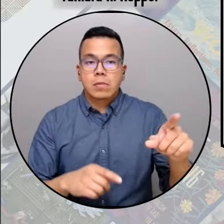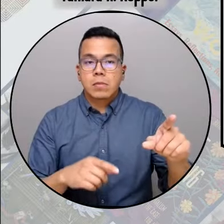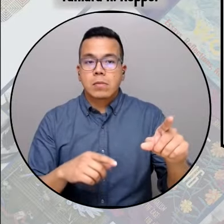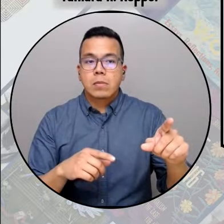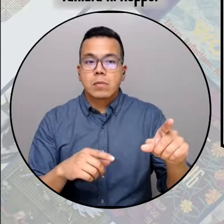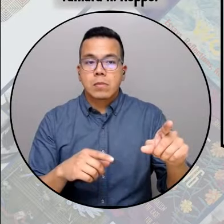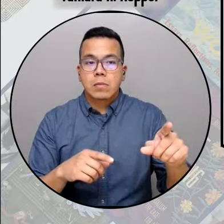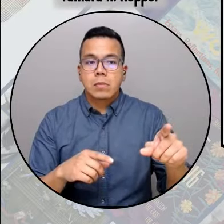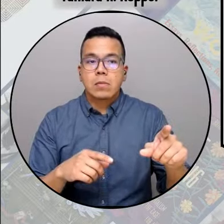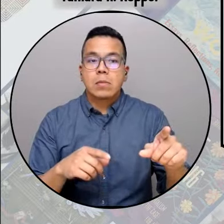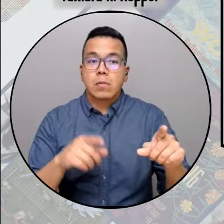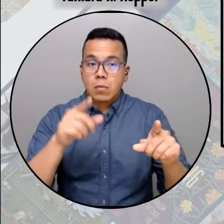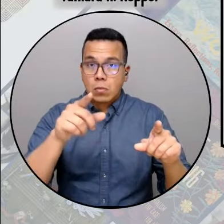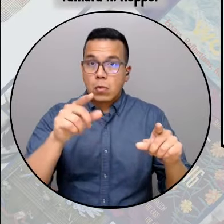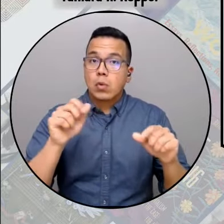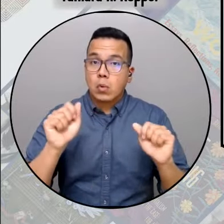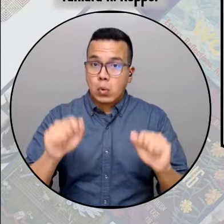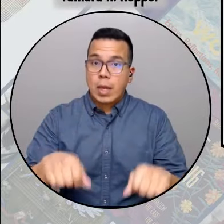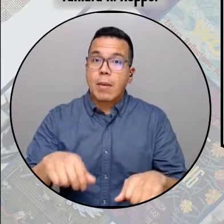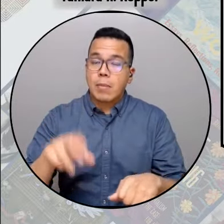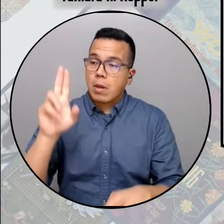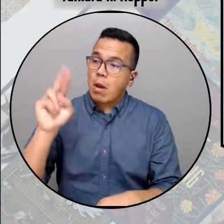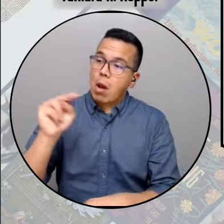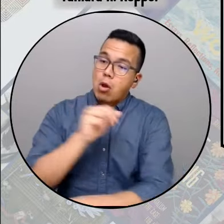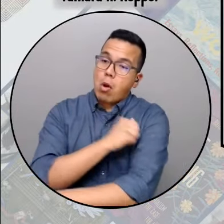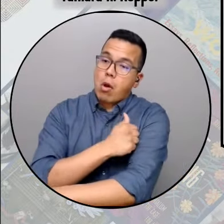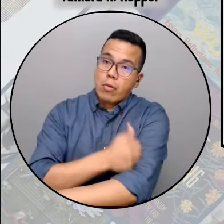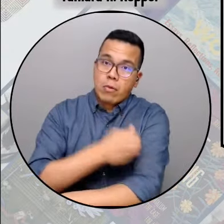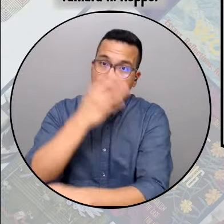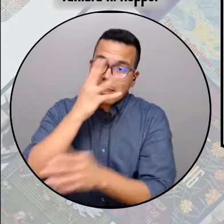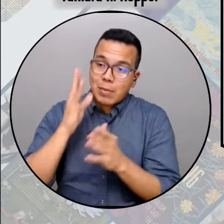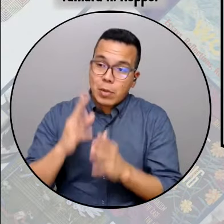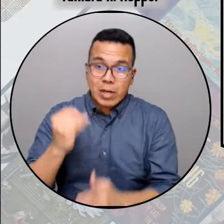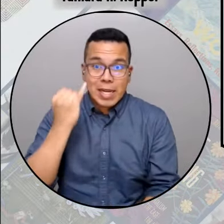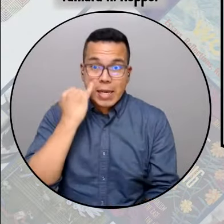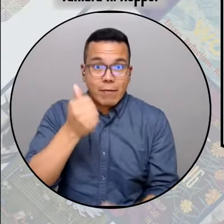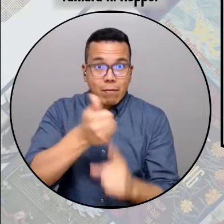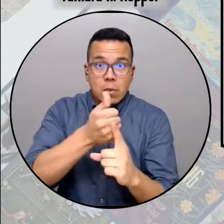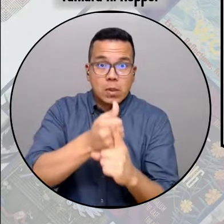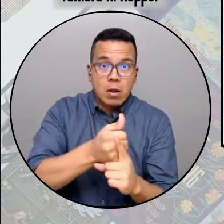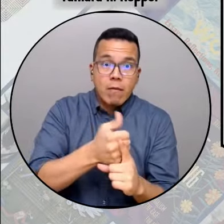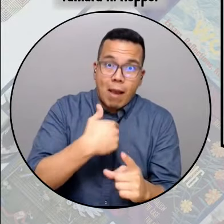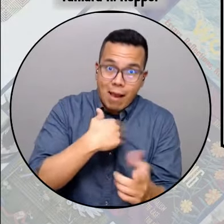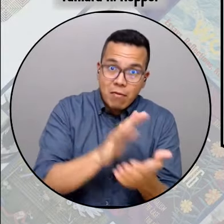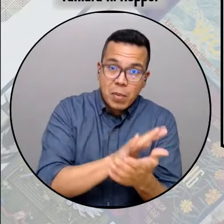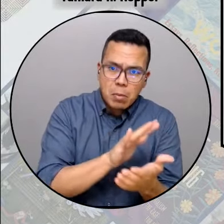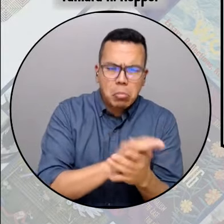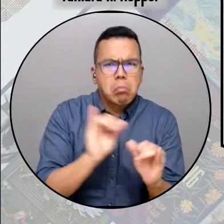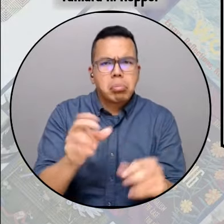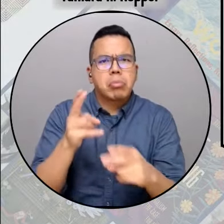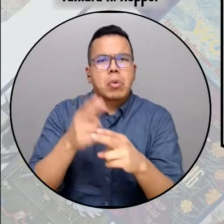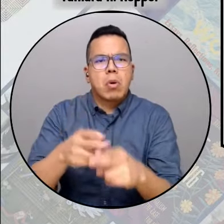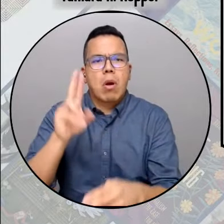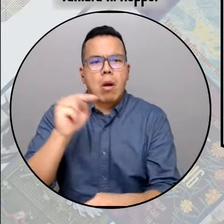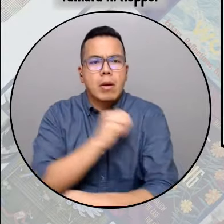You can be an authorized immigrant if you are adjusting your status to LPR status.